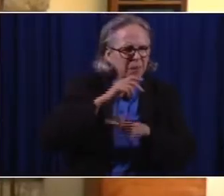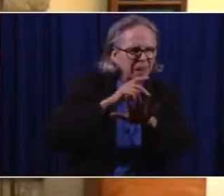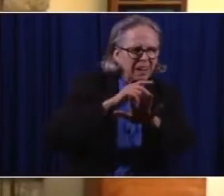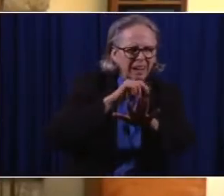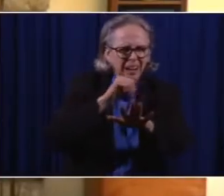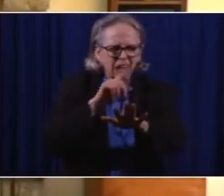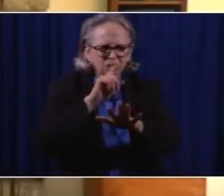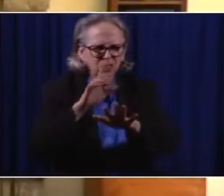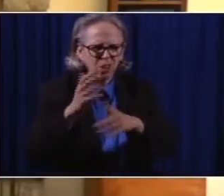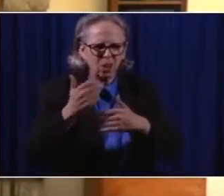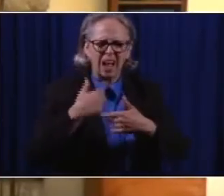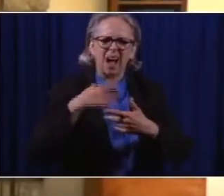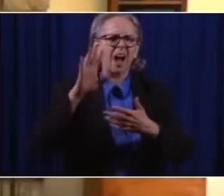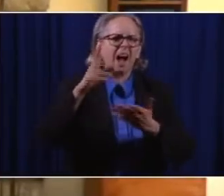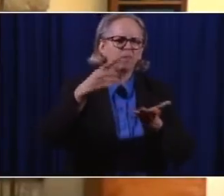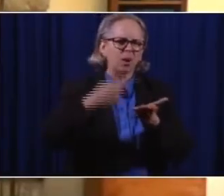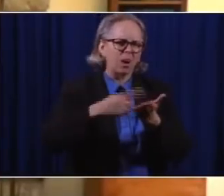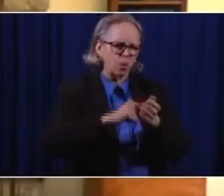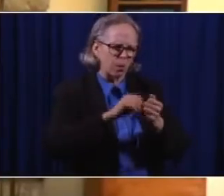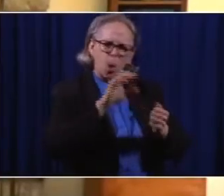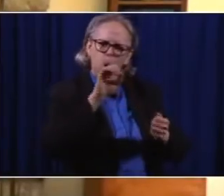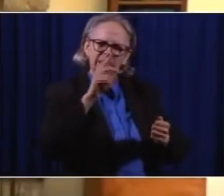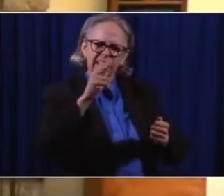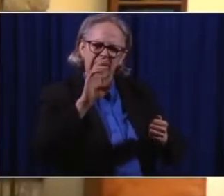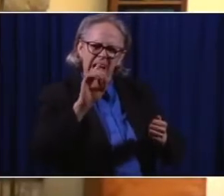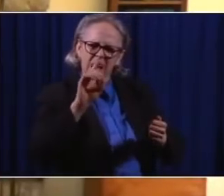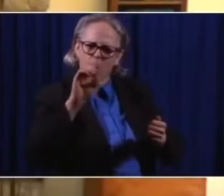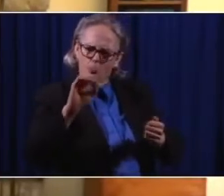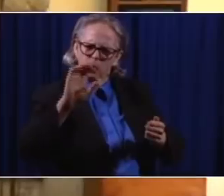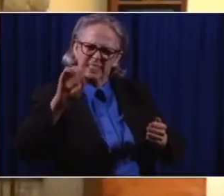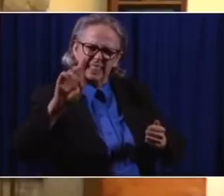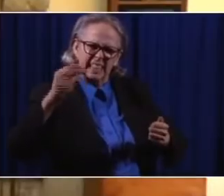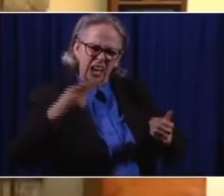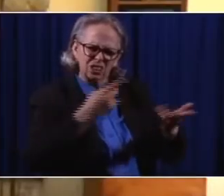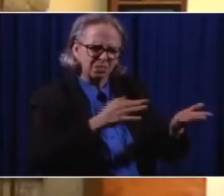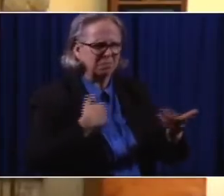team will get back to you. I don't really know.